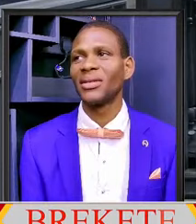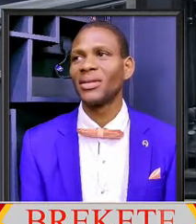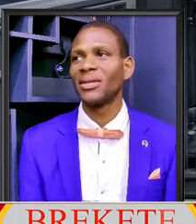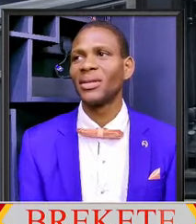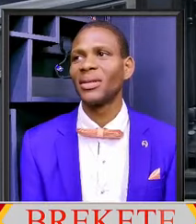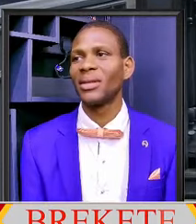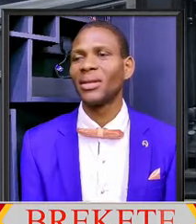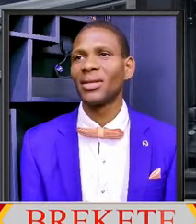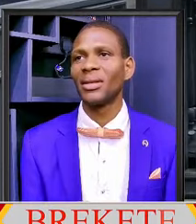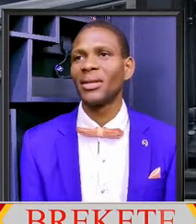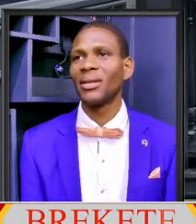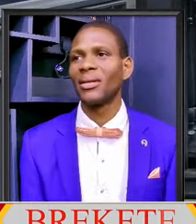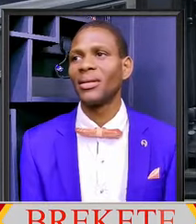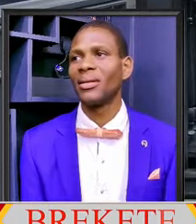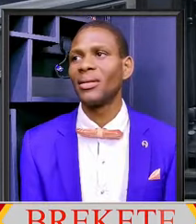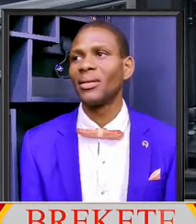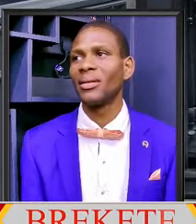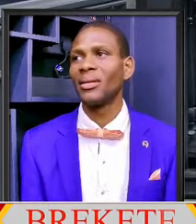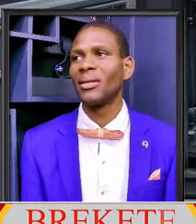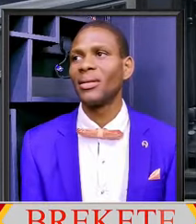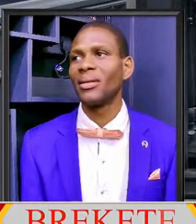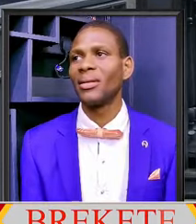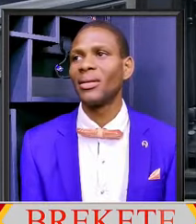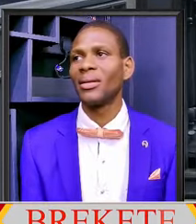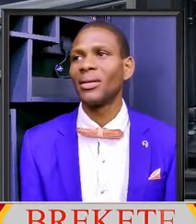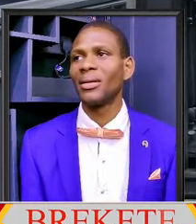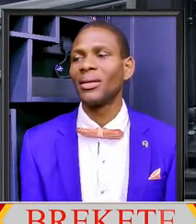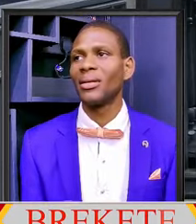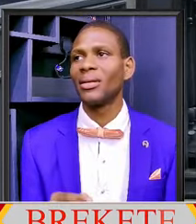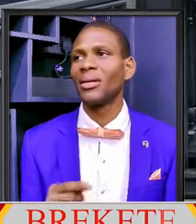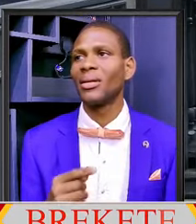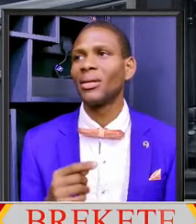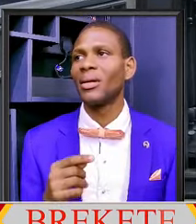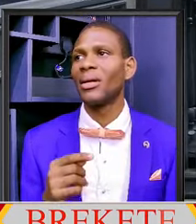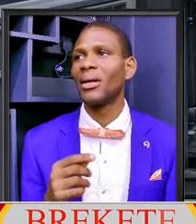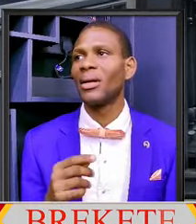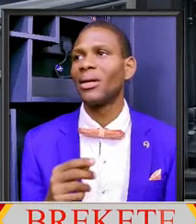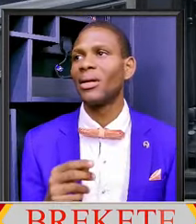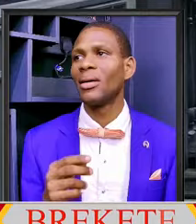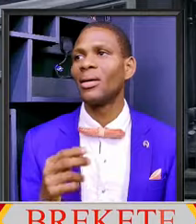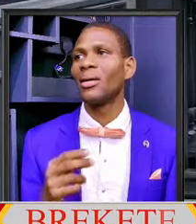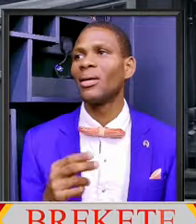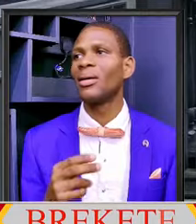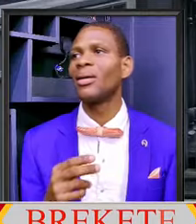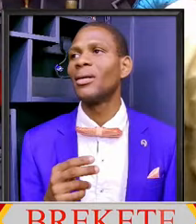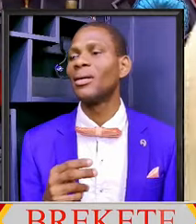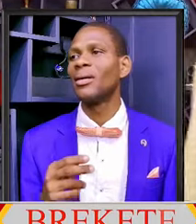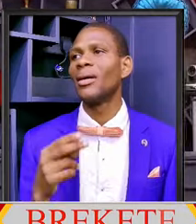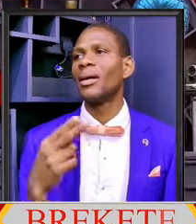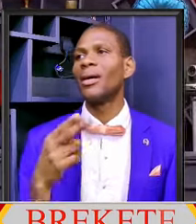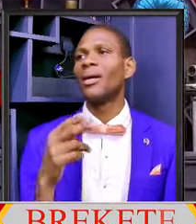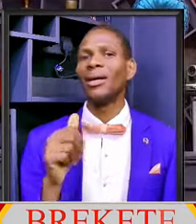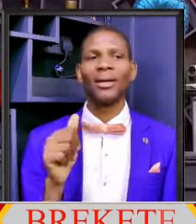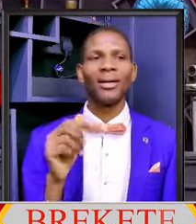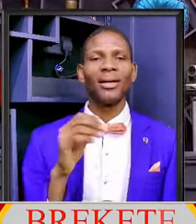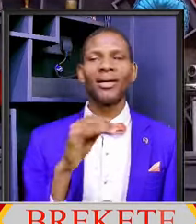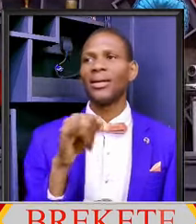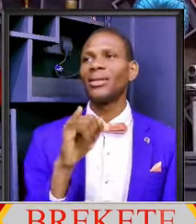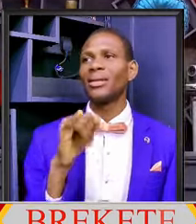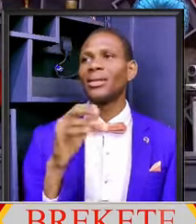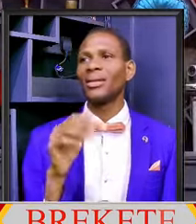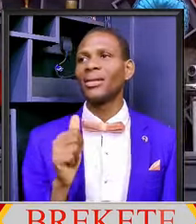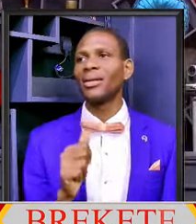Eh? Hajia. Fair Hajia. She don't go. No, see, I'm there. Hajia is sitting. Ah. Yeah,